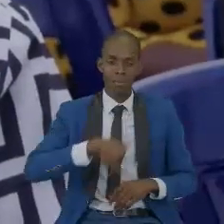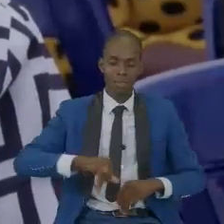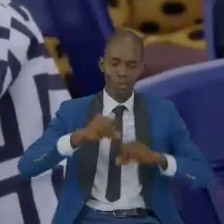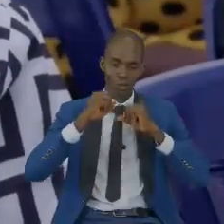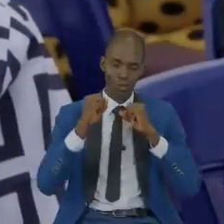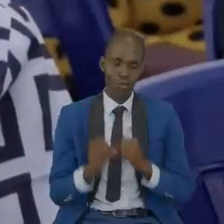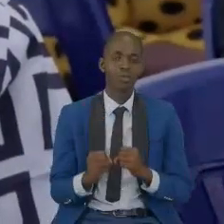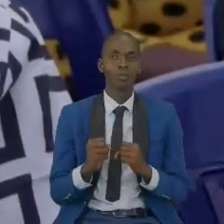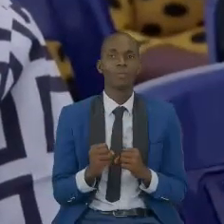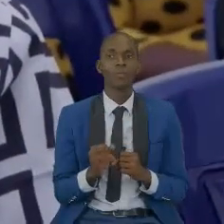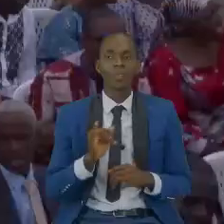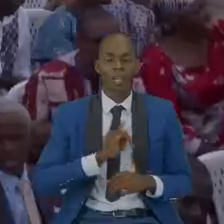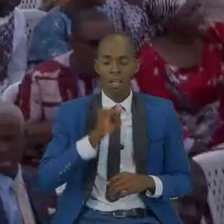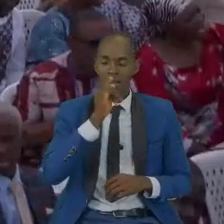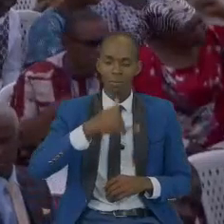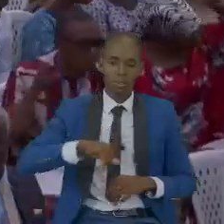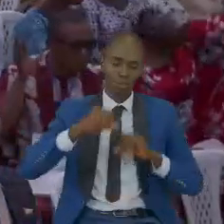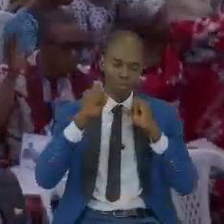there. I am still there.